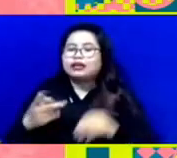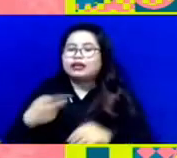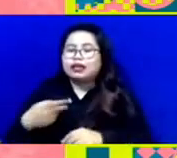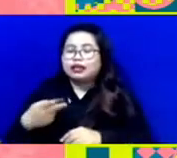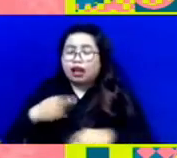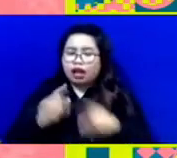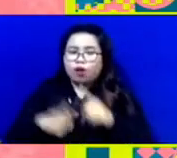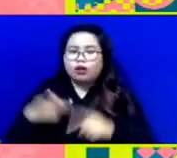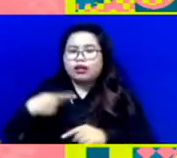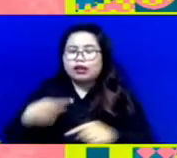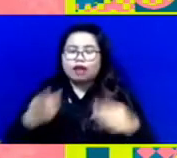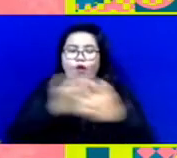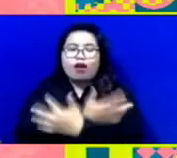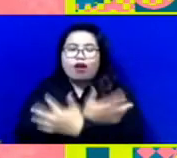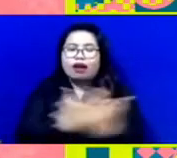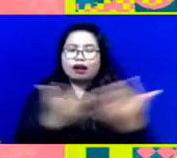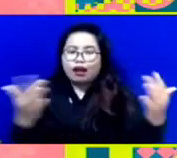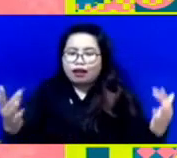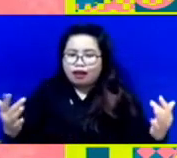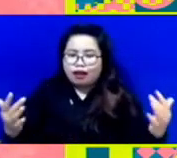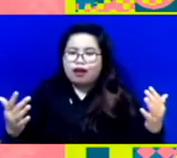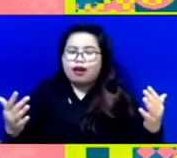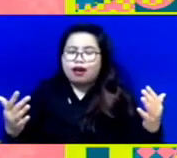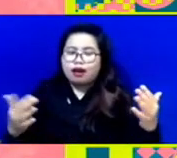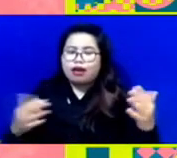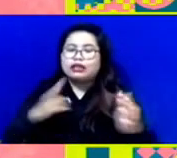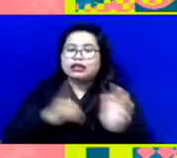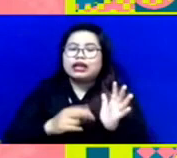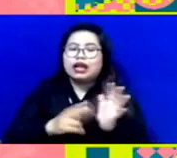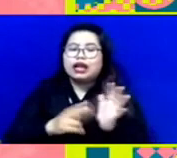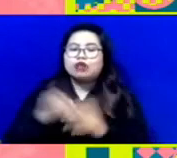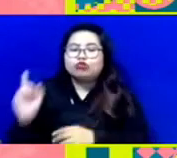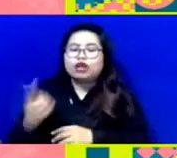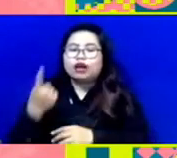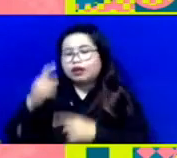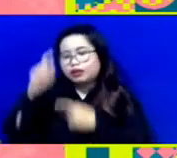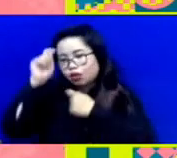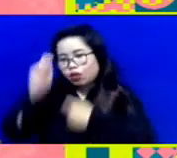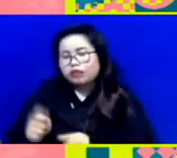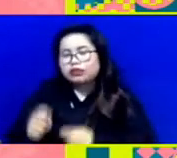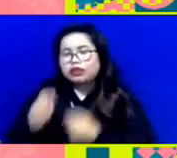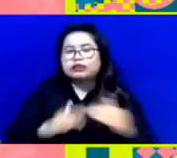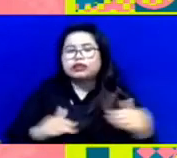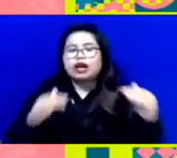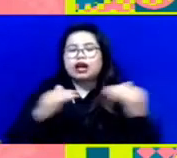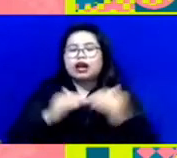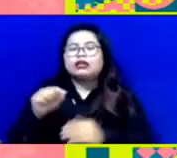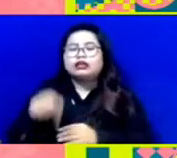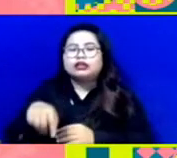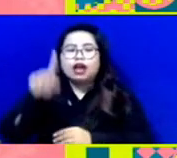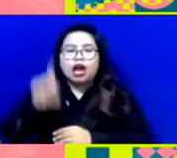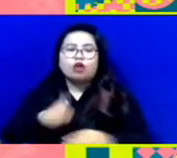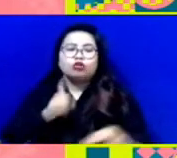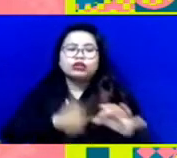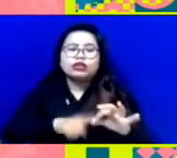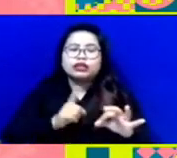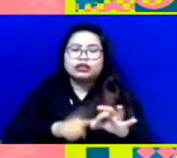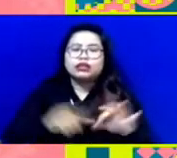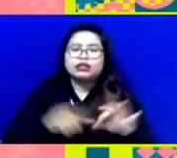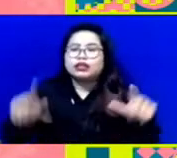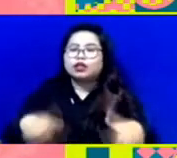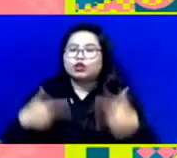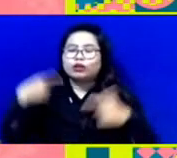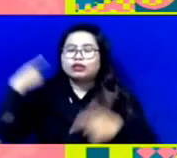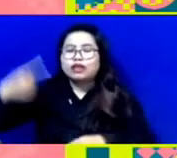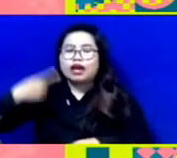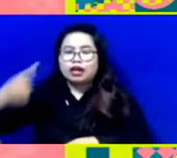essential value of tolerance and equality at the center of public life, at the center of public values.